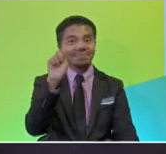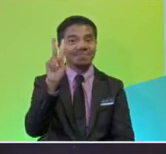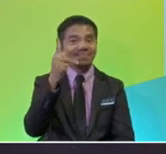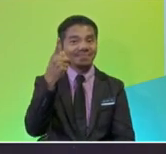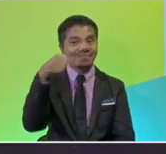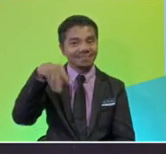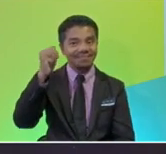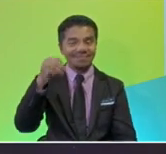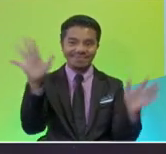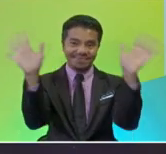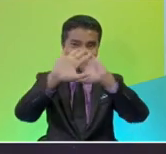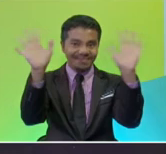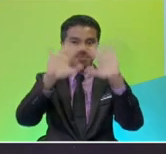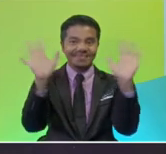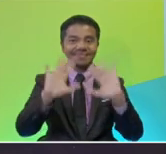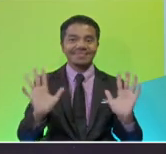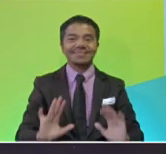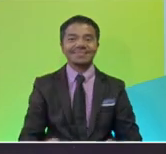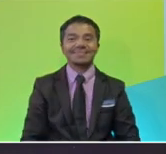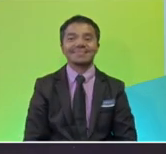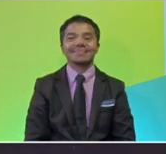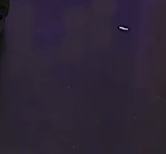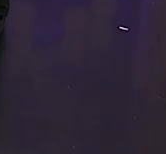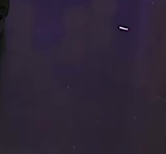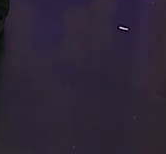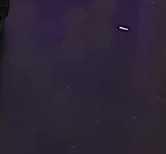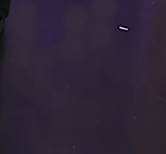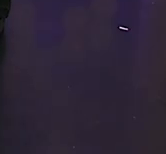Bye, everyone. Bye-bye. All right.